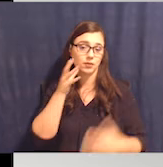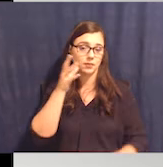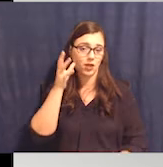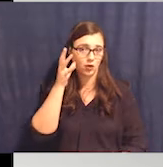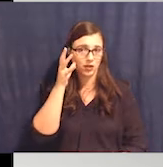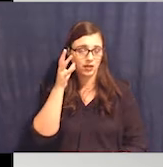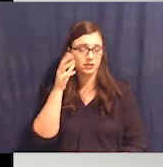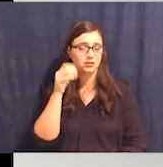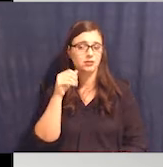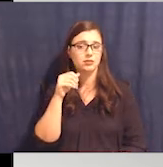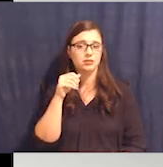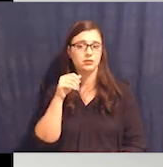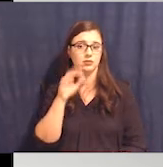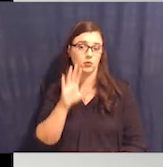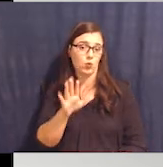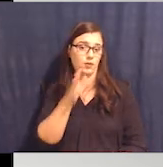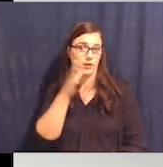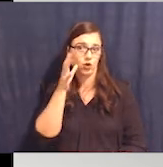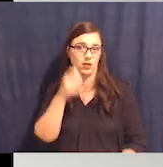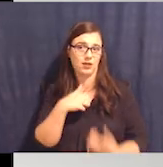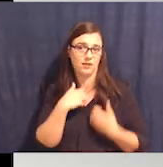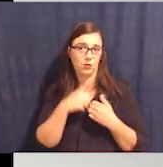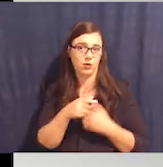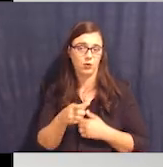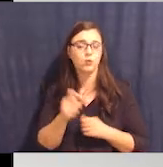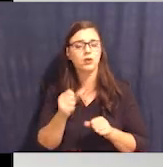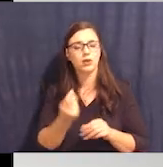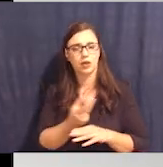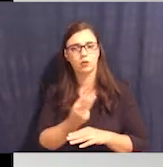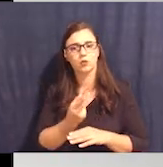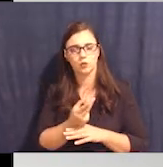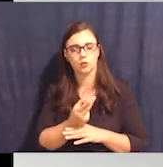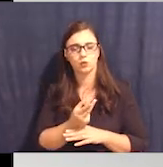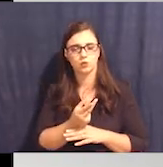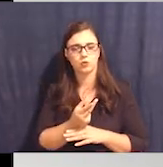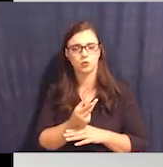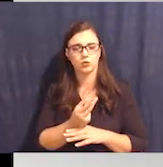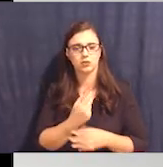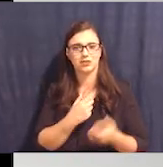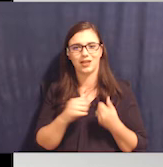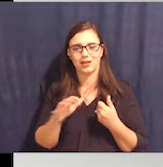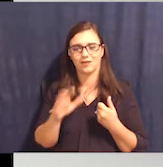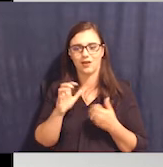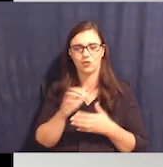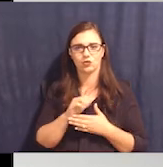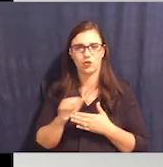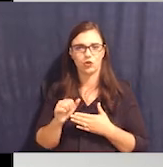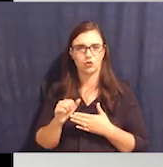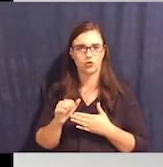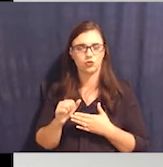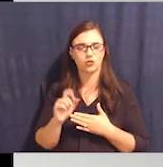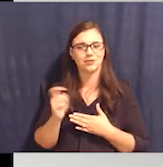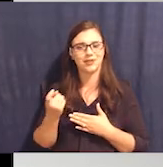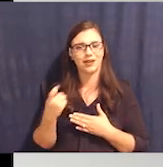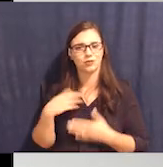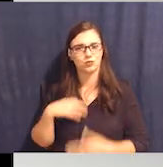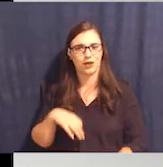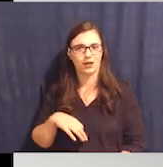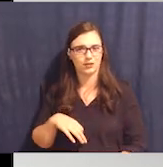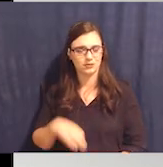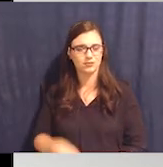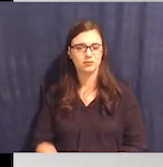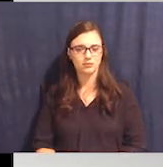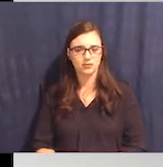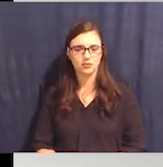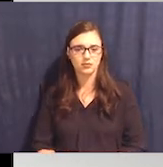or an adult parent, a parent of yours living with you, you can use you can take the $500